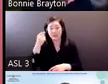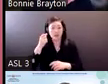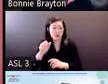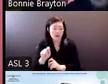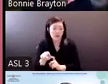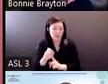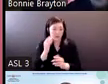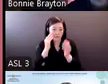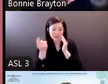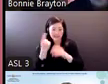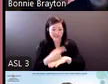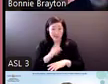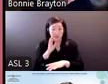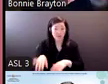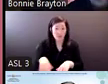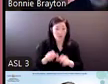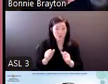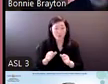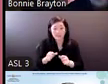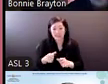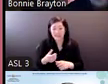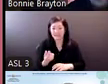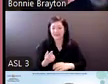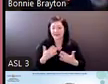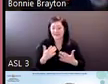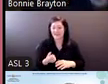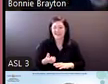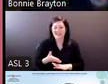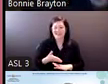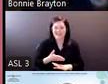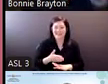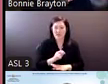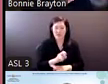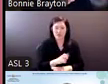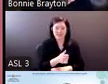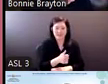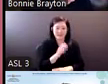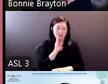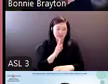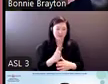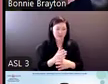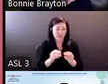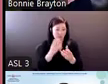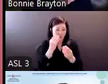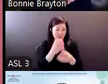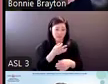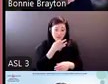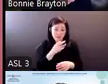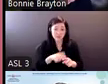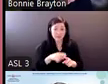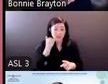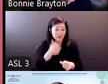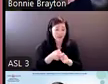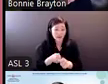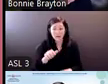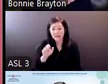special event a few days early on June 10th. So we'll be sharing more details very soon. But if you follow either EAPO